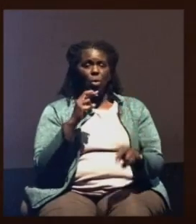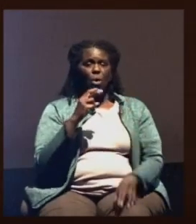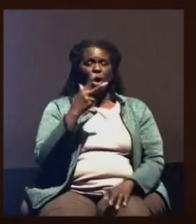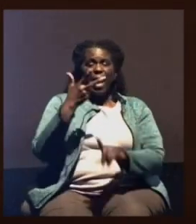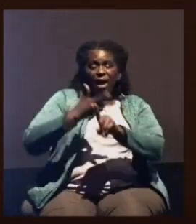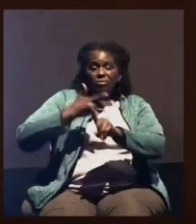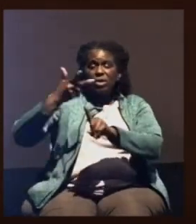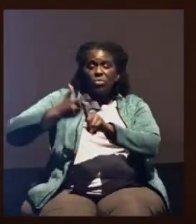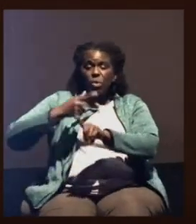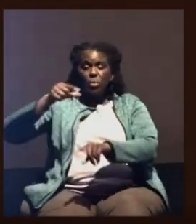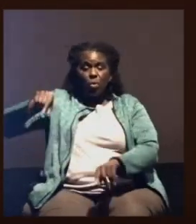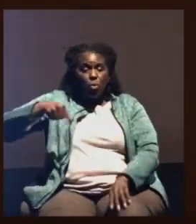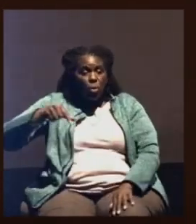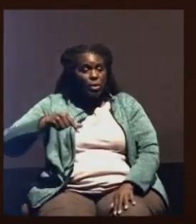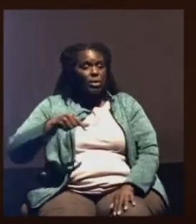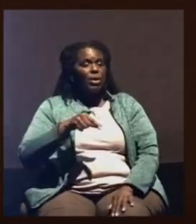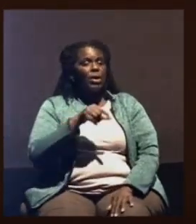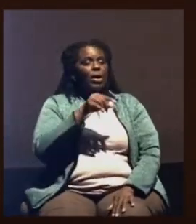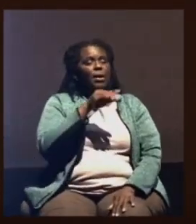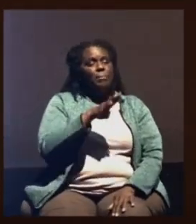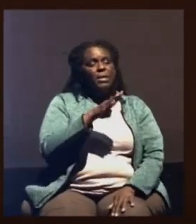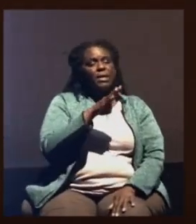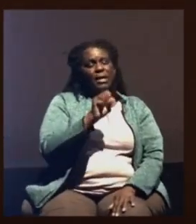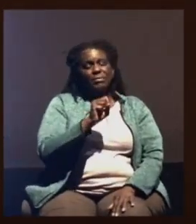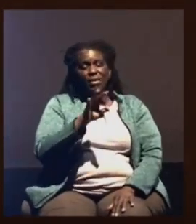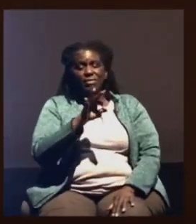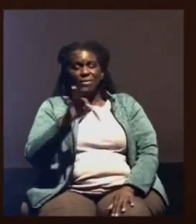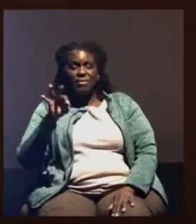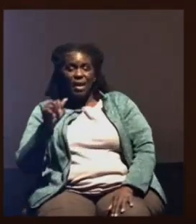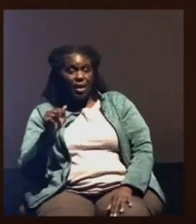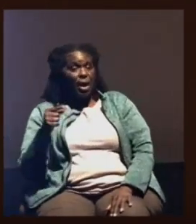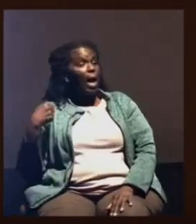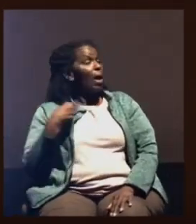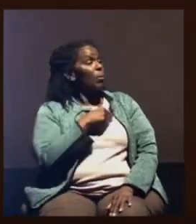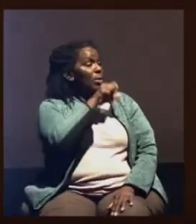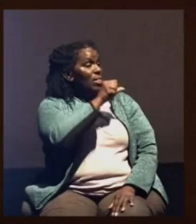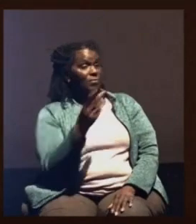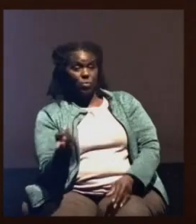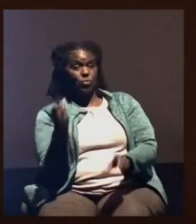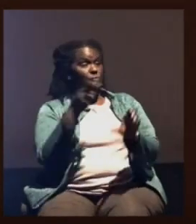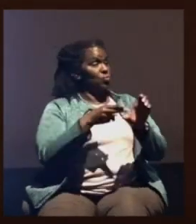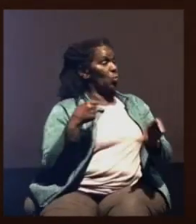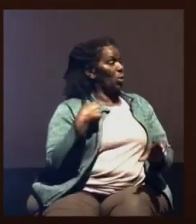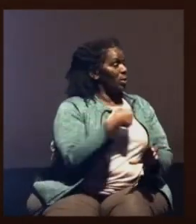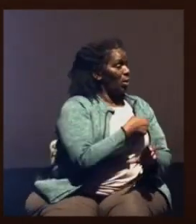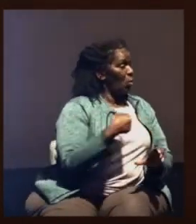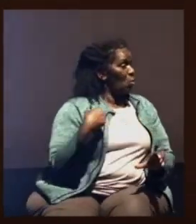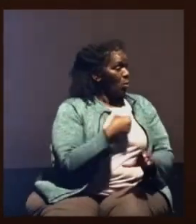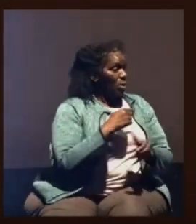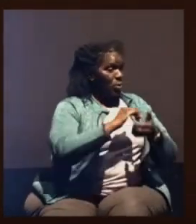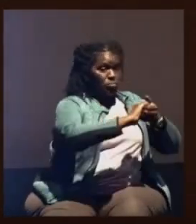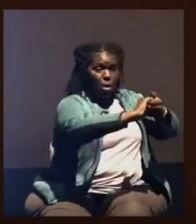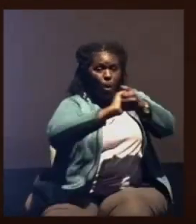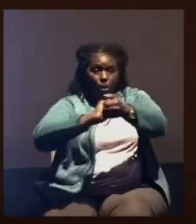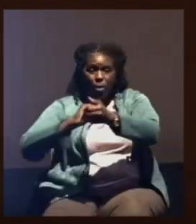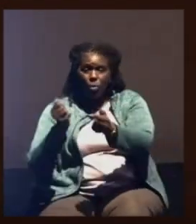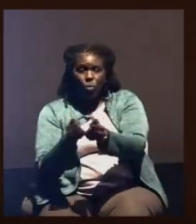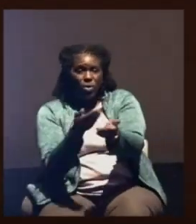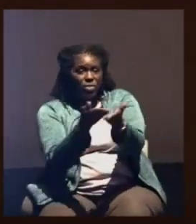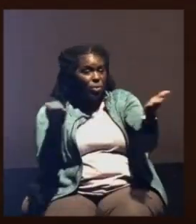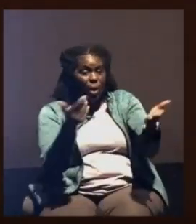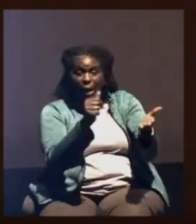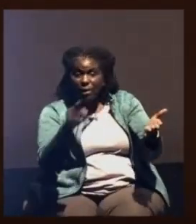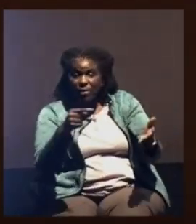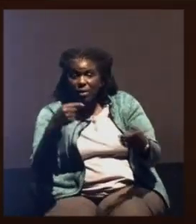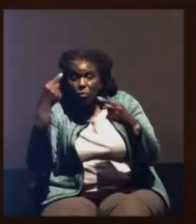under the guise of BSFSAA when we have our ally meeting. And we would love for you guys to join us. We want to partner with you. And anything that you can think of that